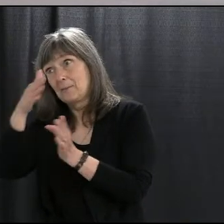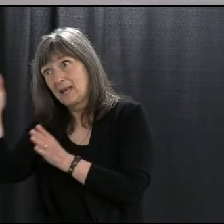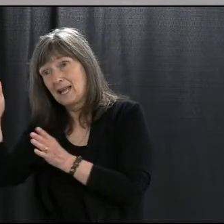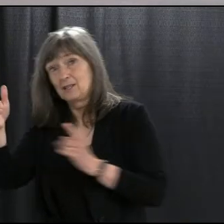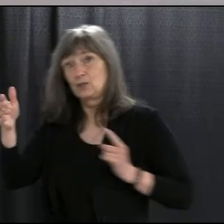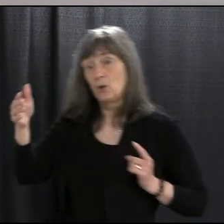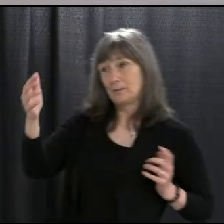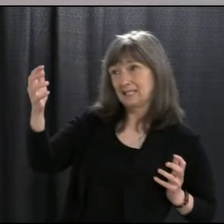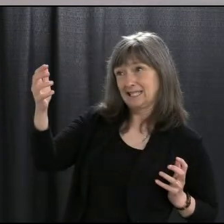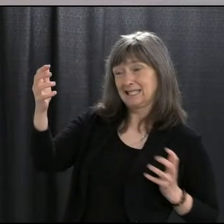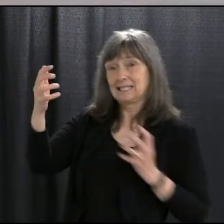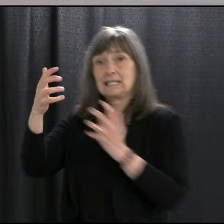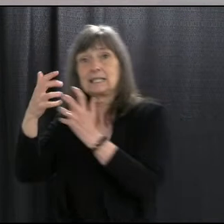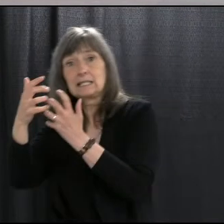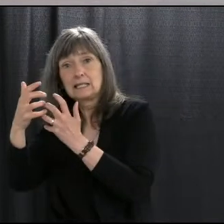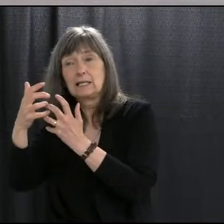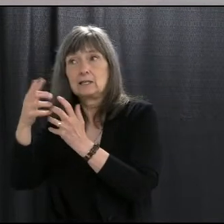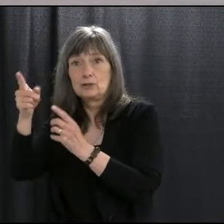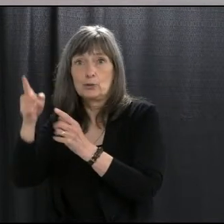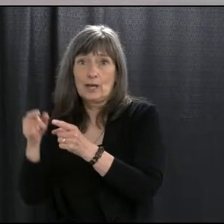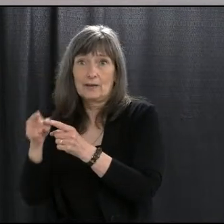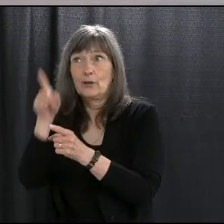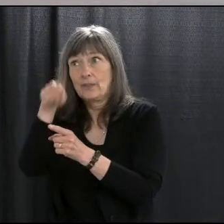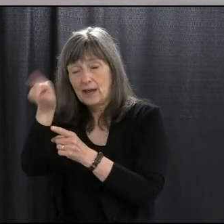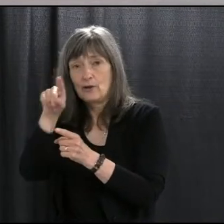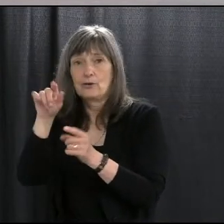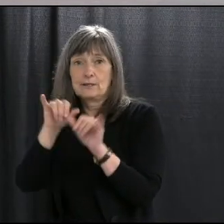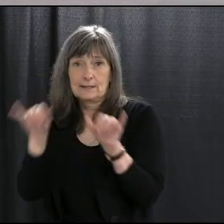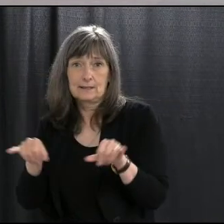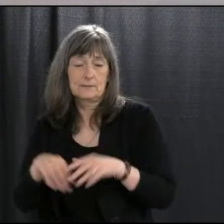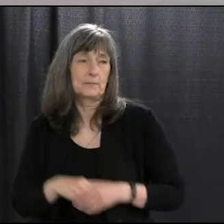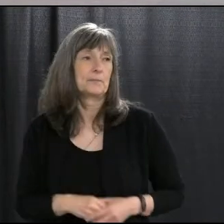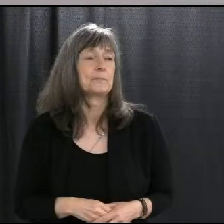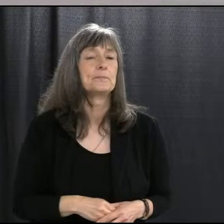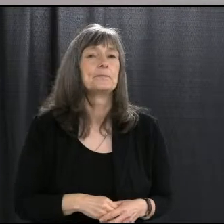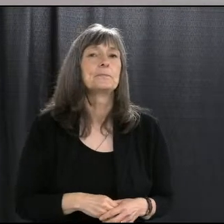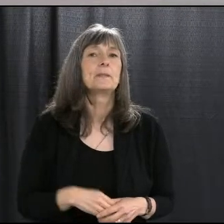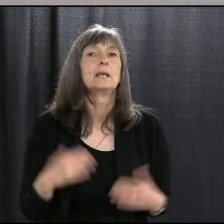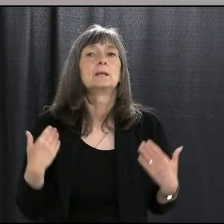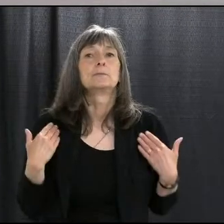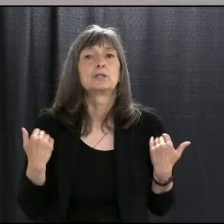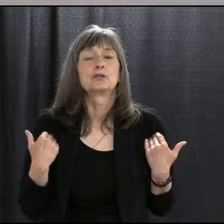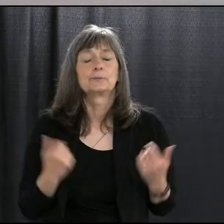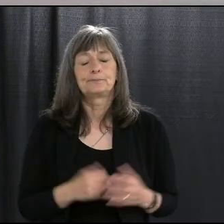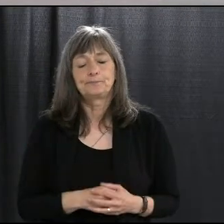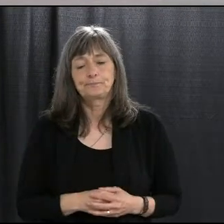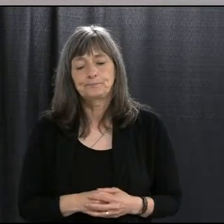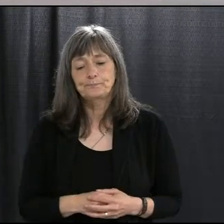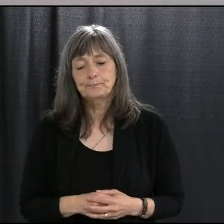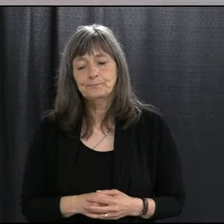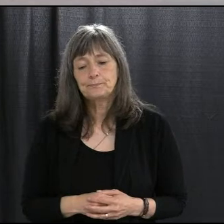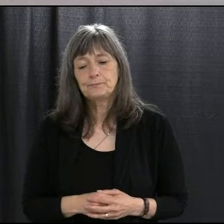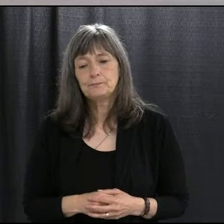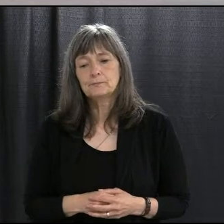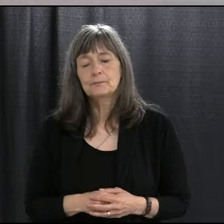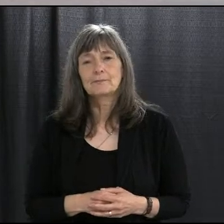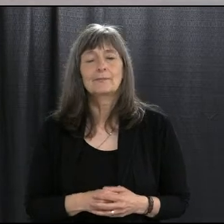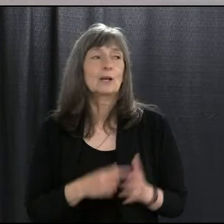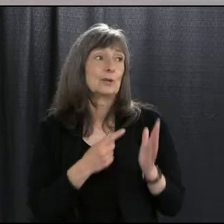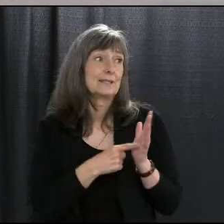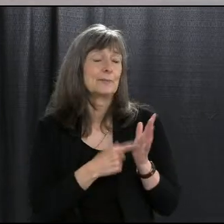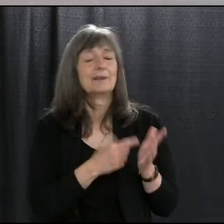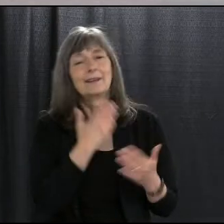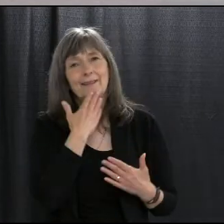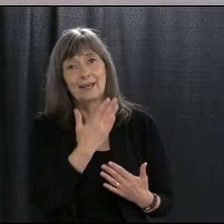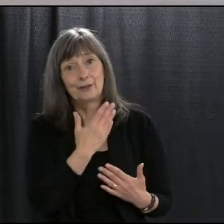are. I think, Brian, to add to that, you know, we, just as an example, I mean, and thank you for